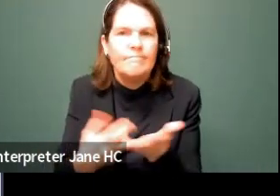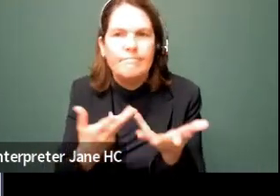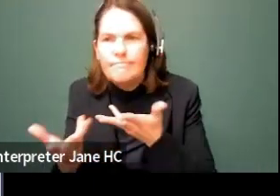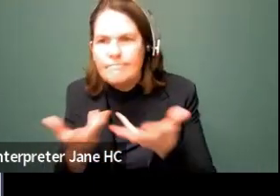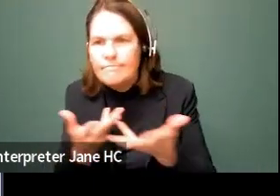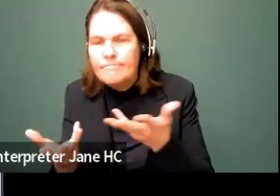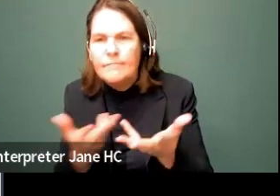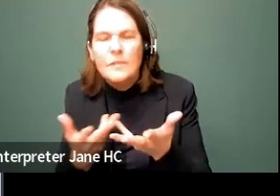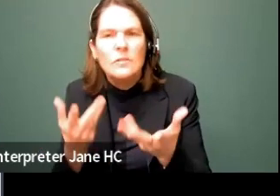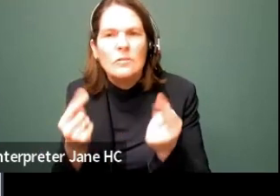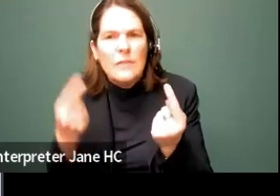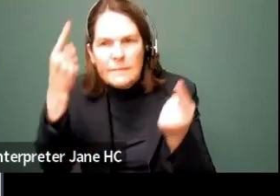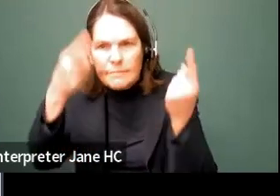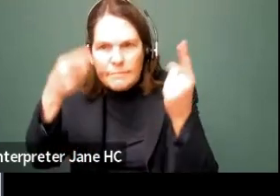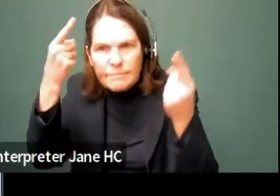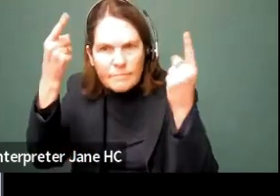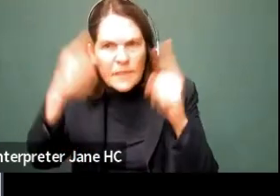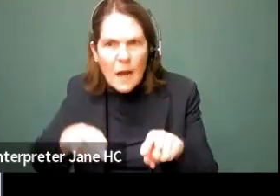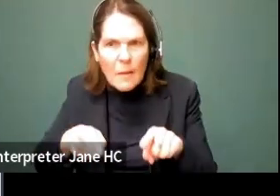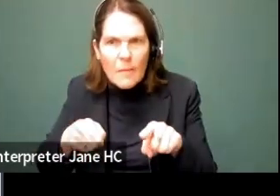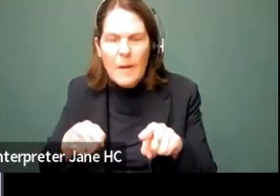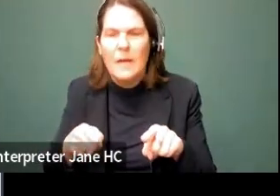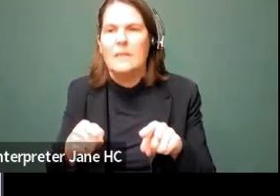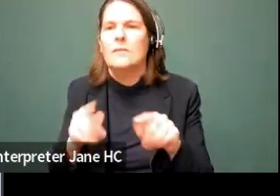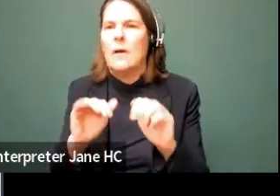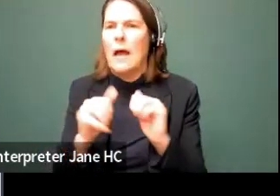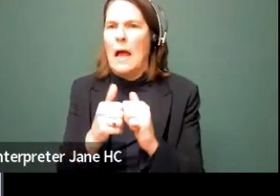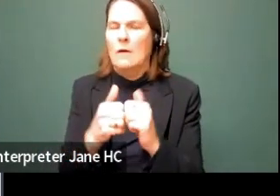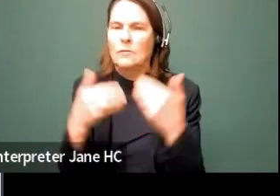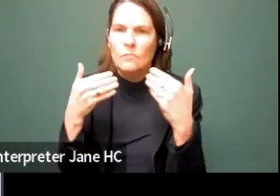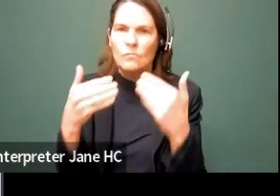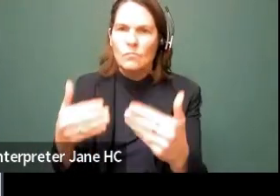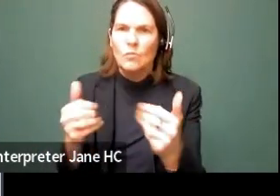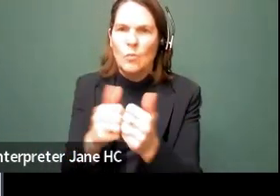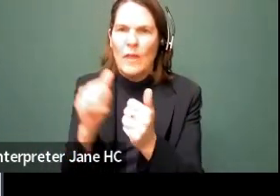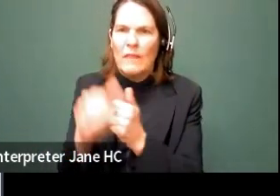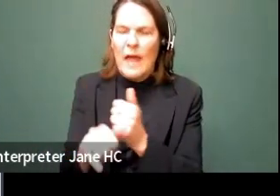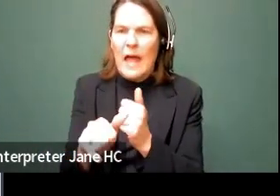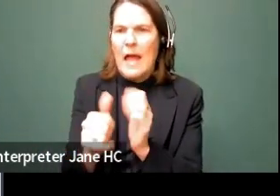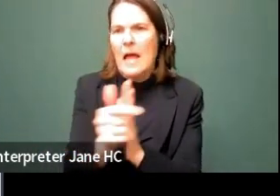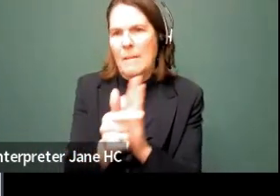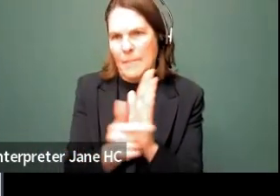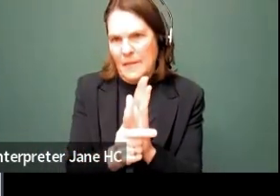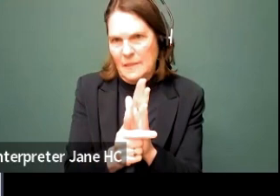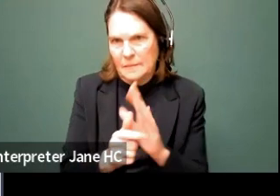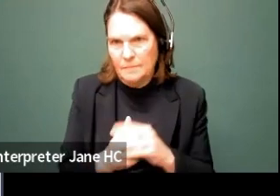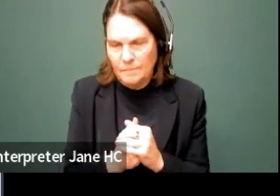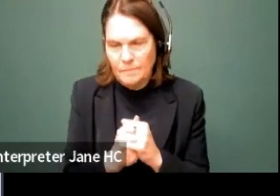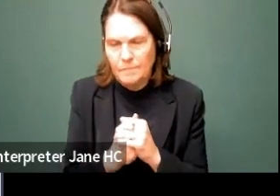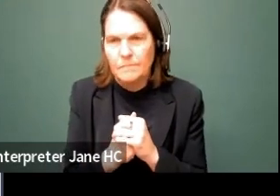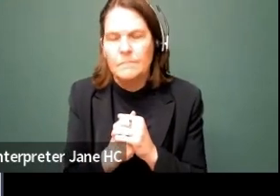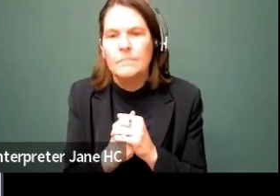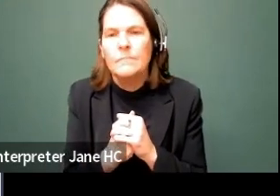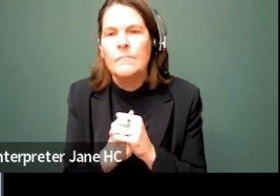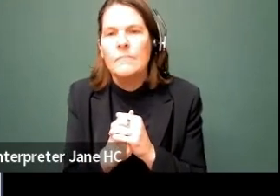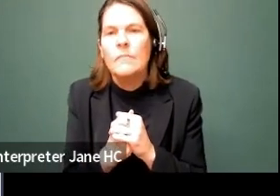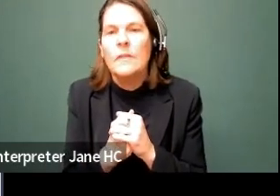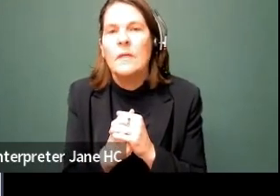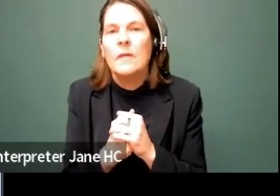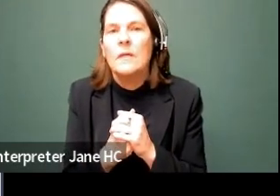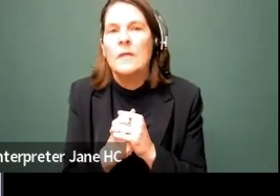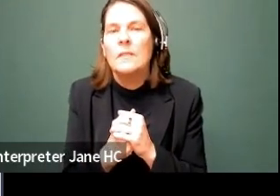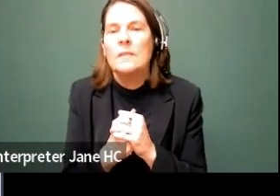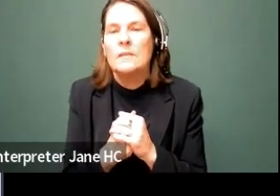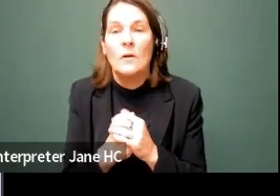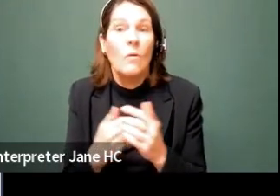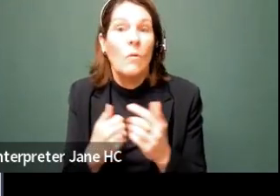if they can come to a compromise on how to move forward with the bill. And the easiest way that